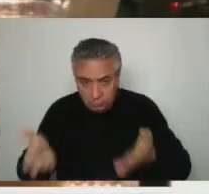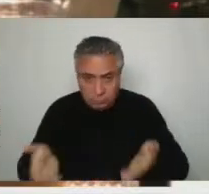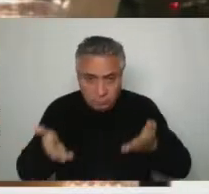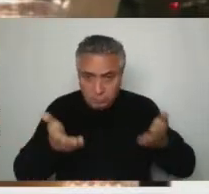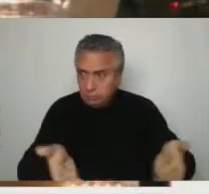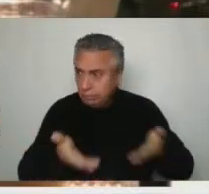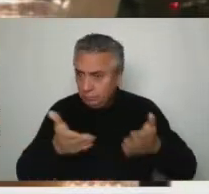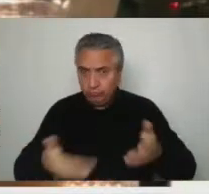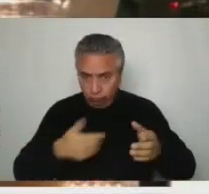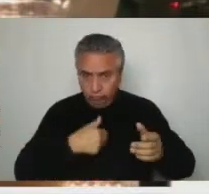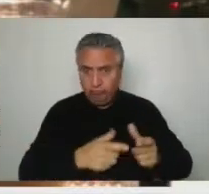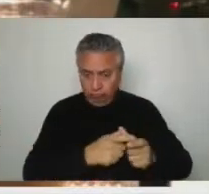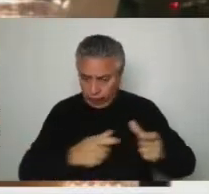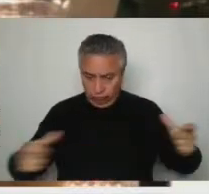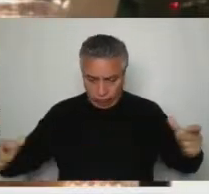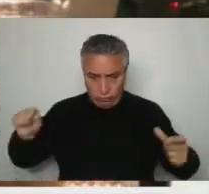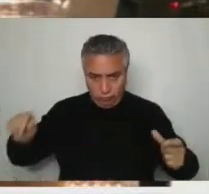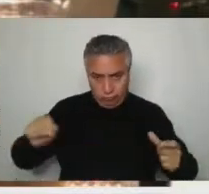care.